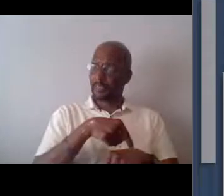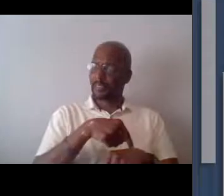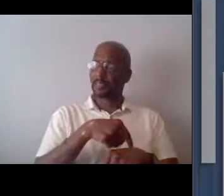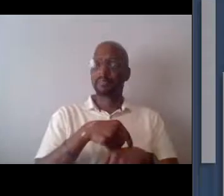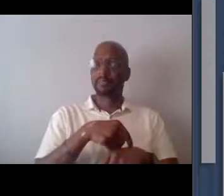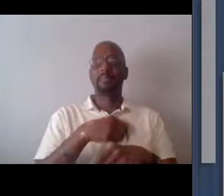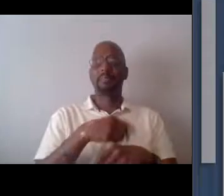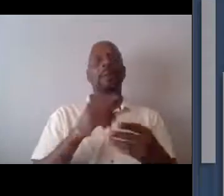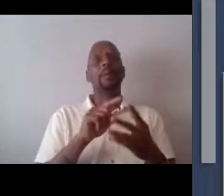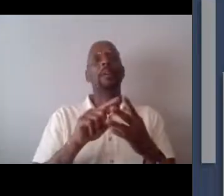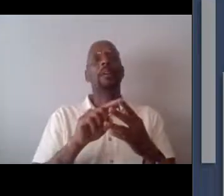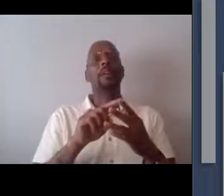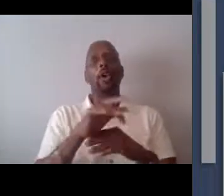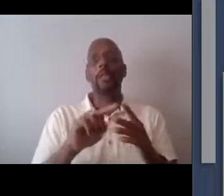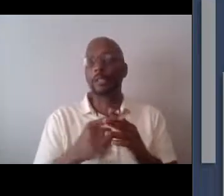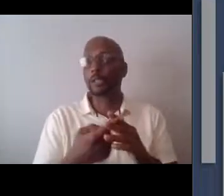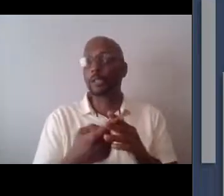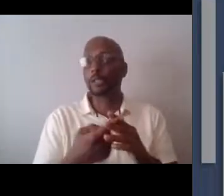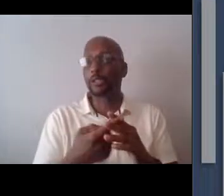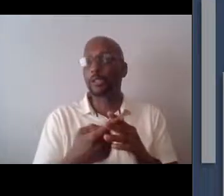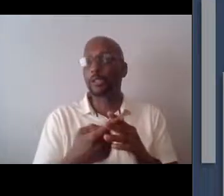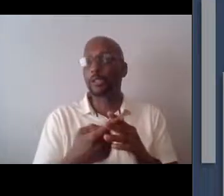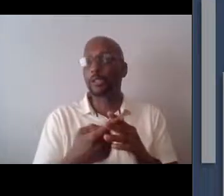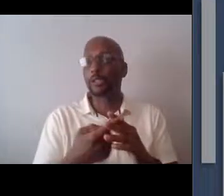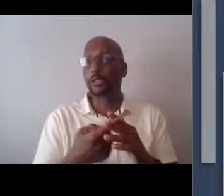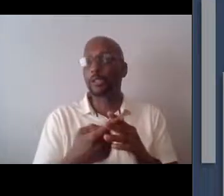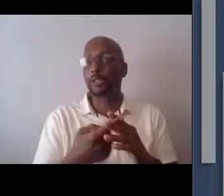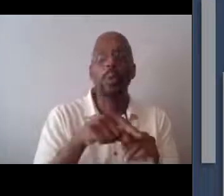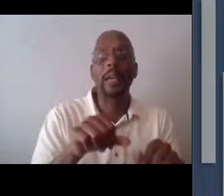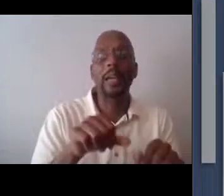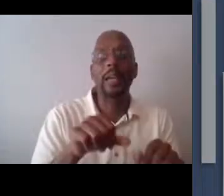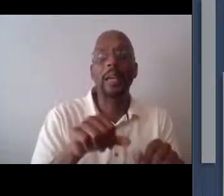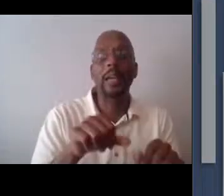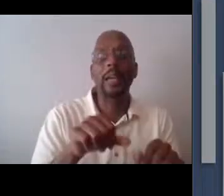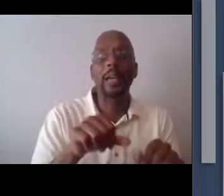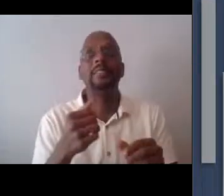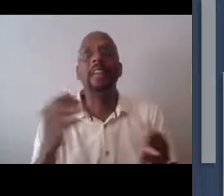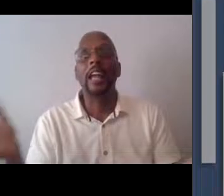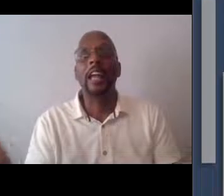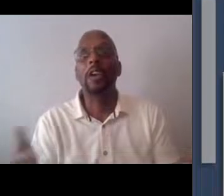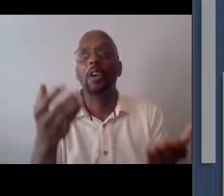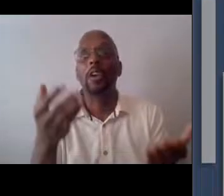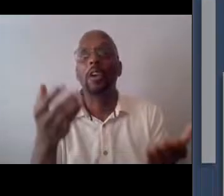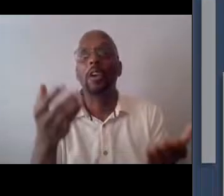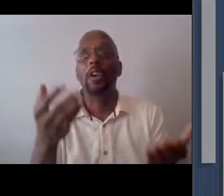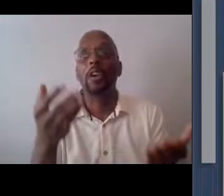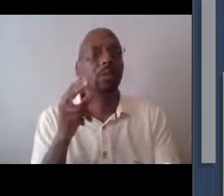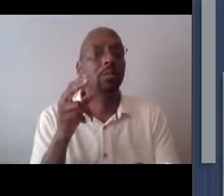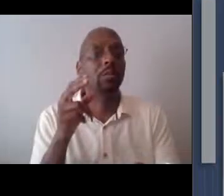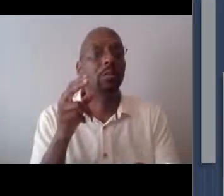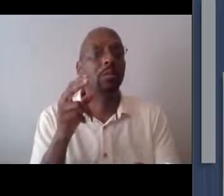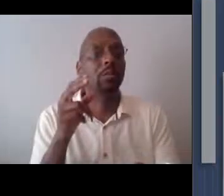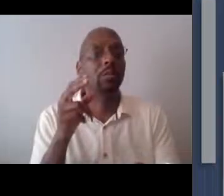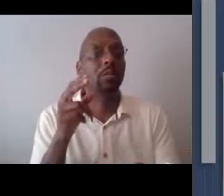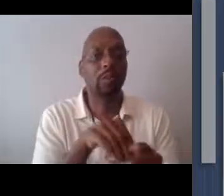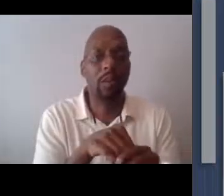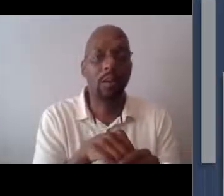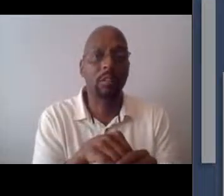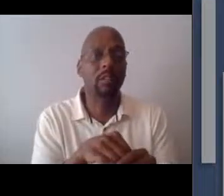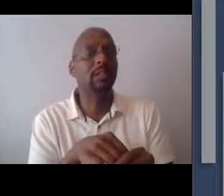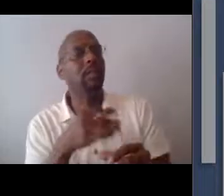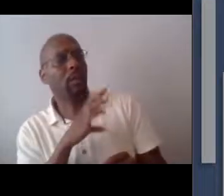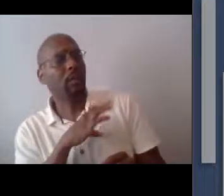of how we can continue to get participation, even from the members that are part of it. Like, who else are you talking to? Who else are you working with? Because